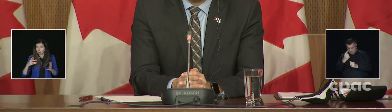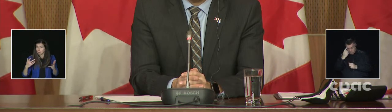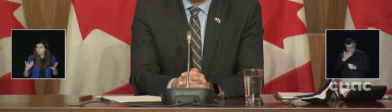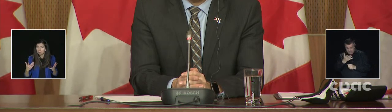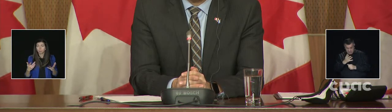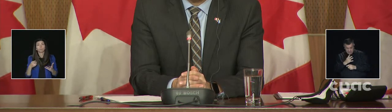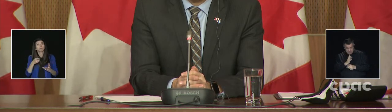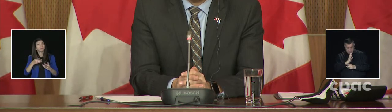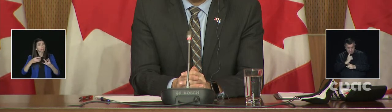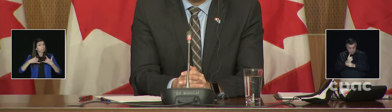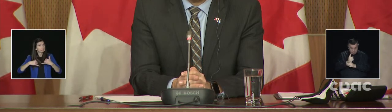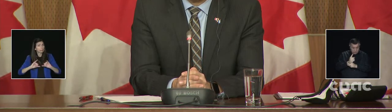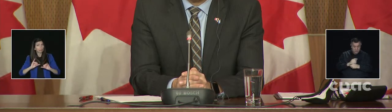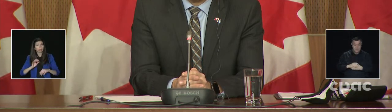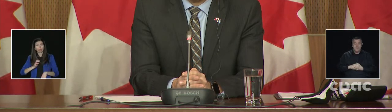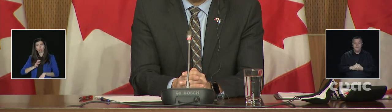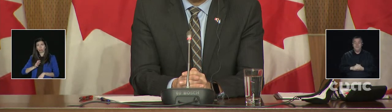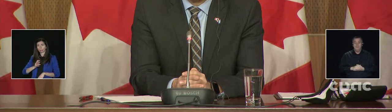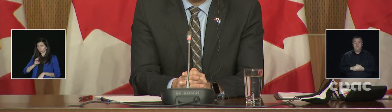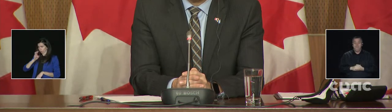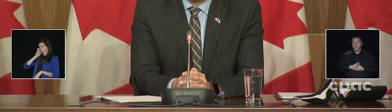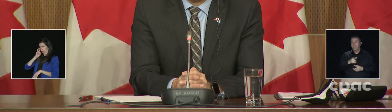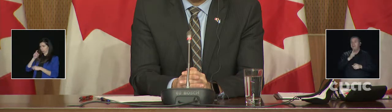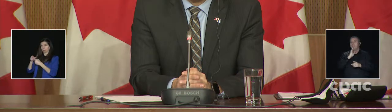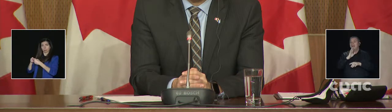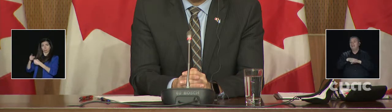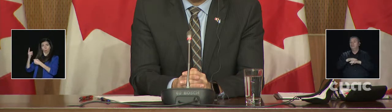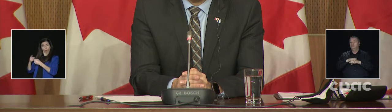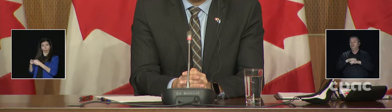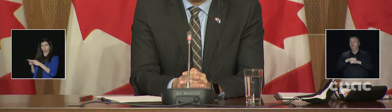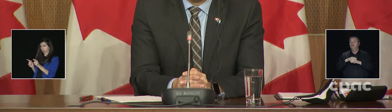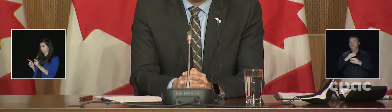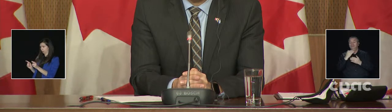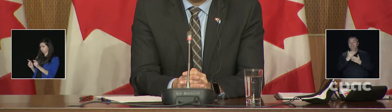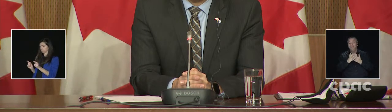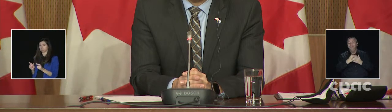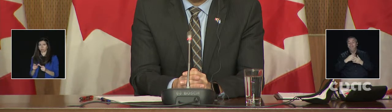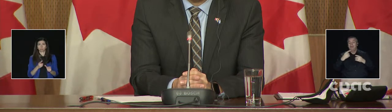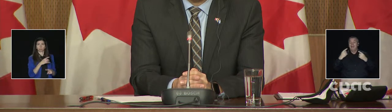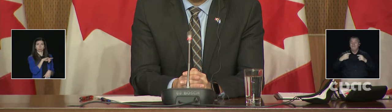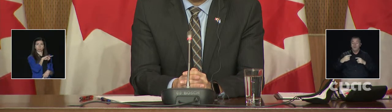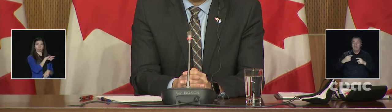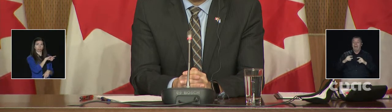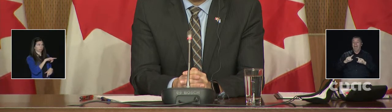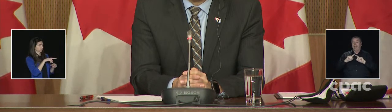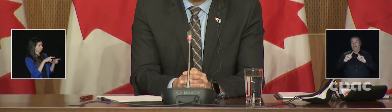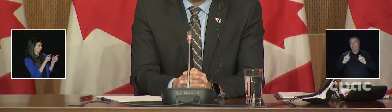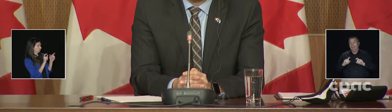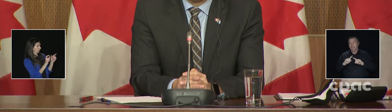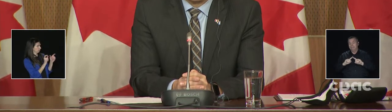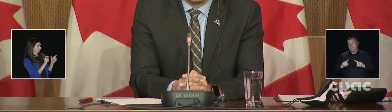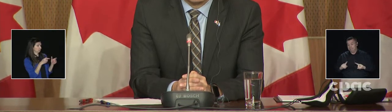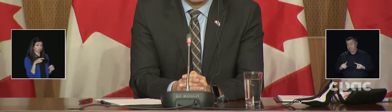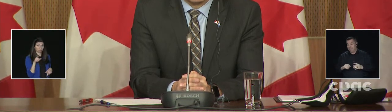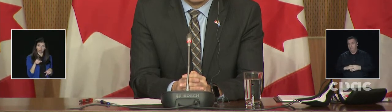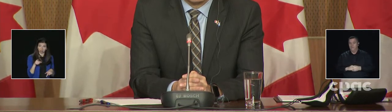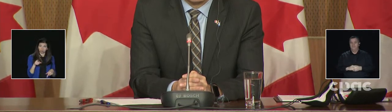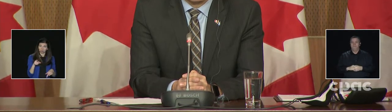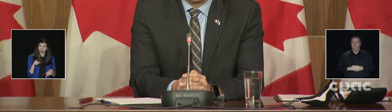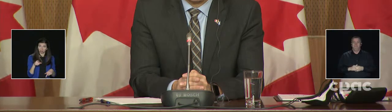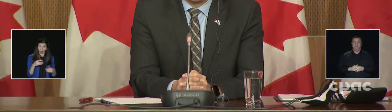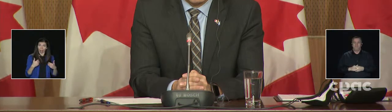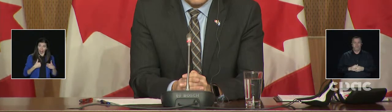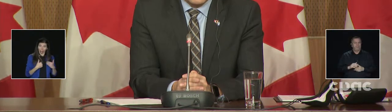measures and the testing capacity and all the things you're doing to try and prevent more cases from entering Canada, that community transmission of this variant will